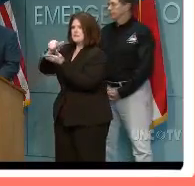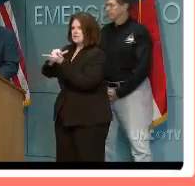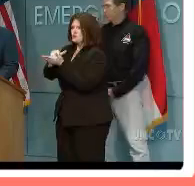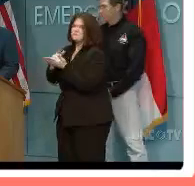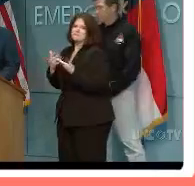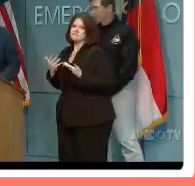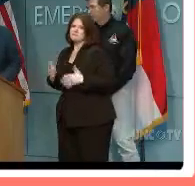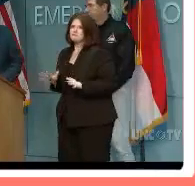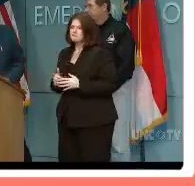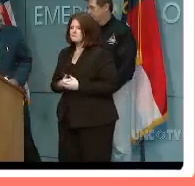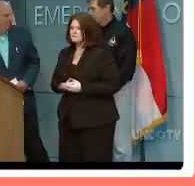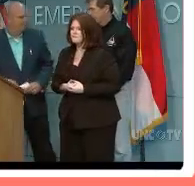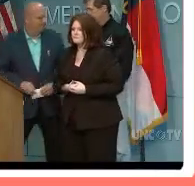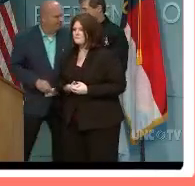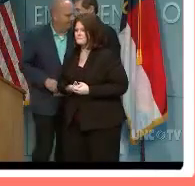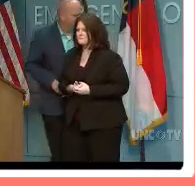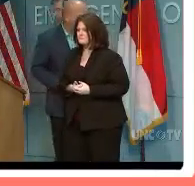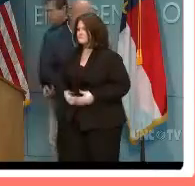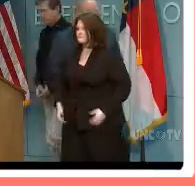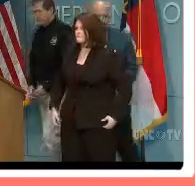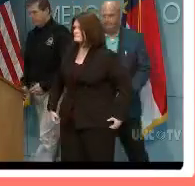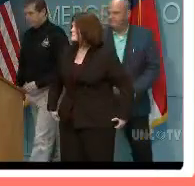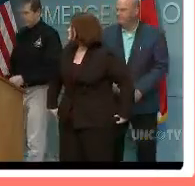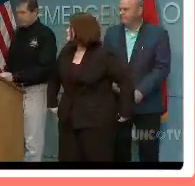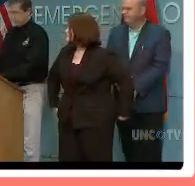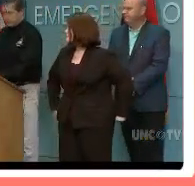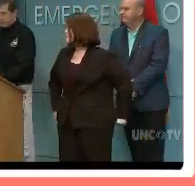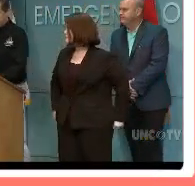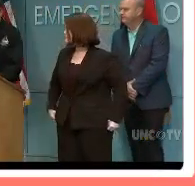concludes my update. Thank you.